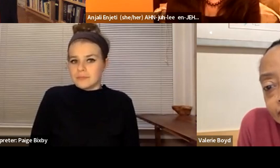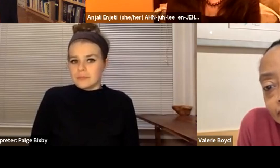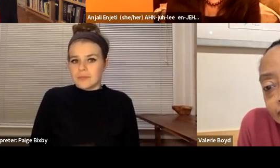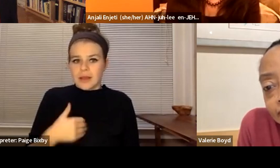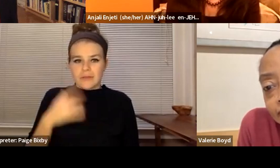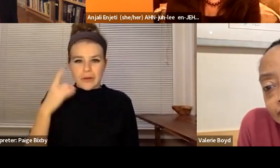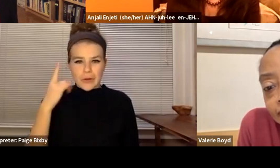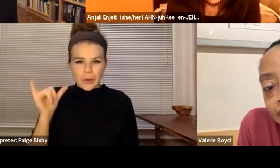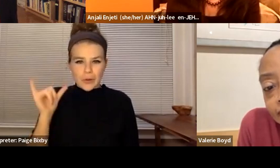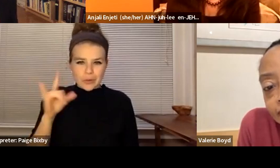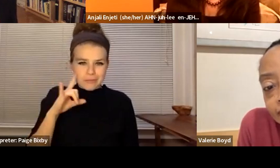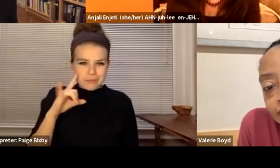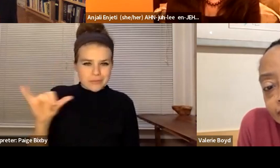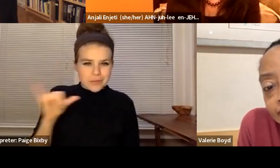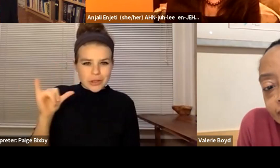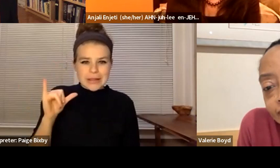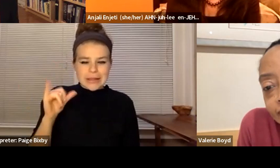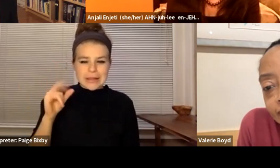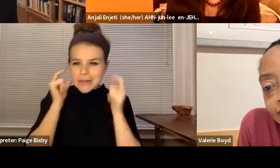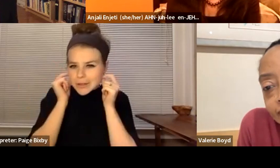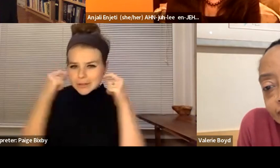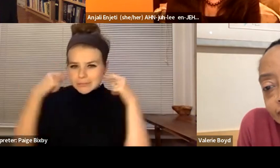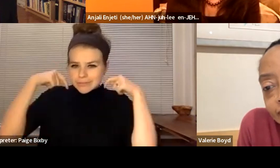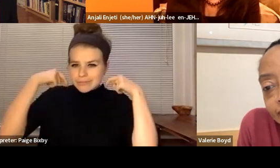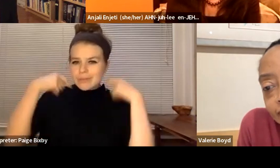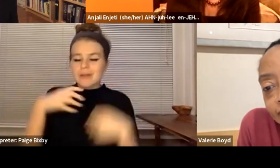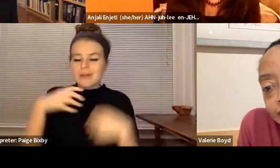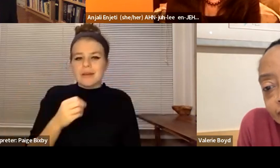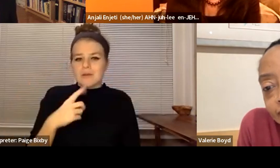gold looking cardamom pod earrings and a red